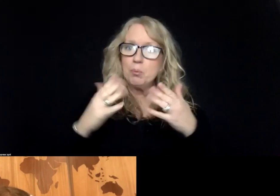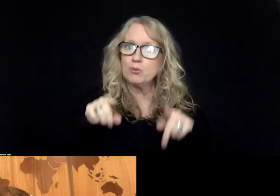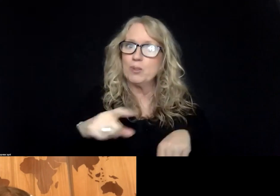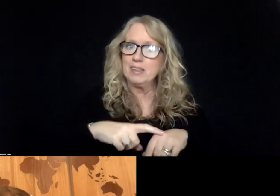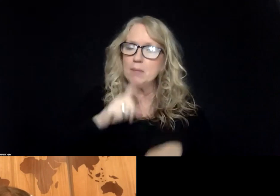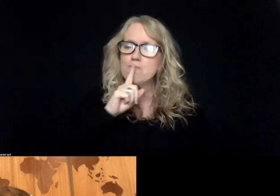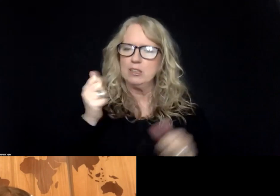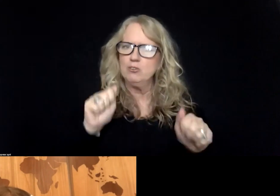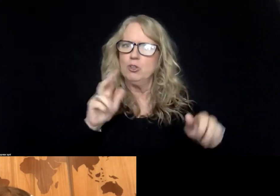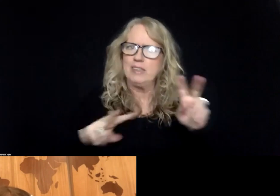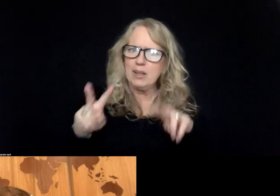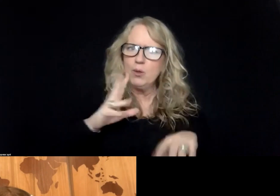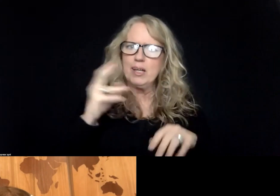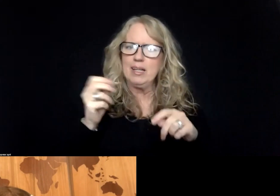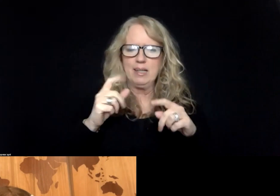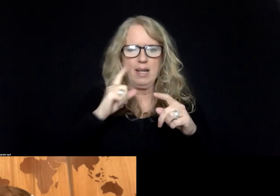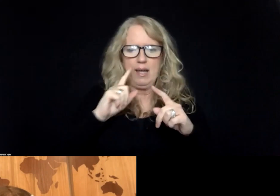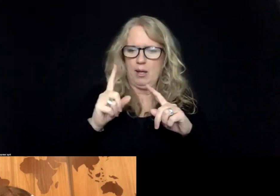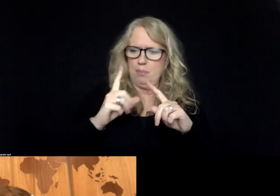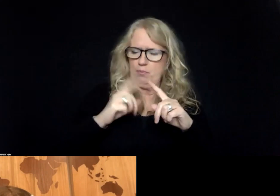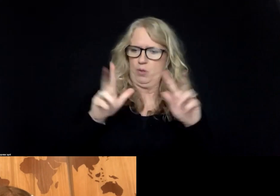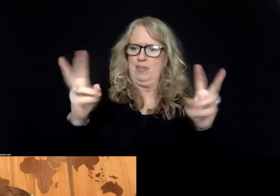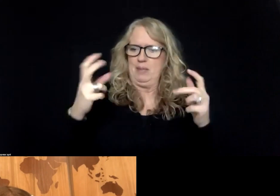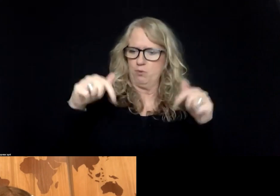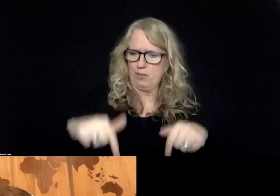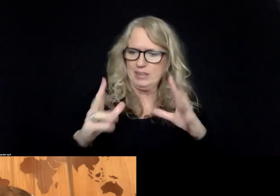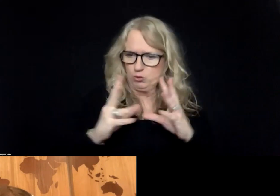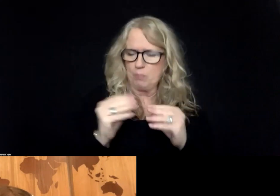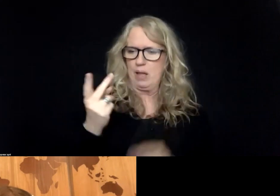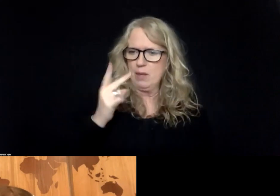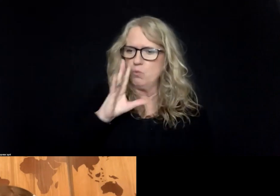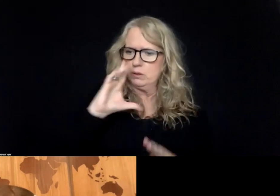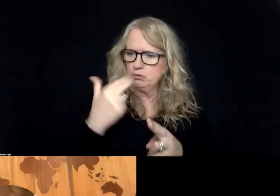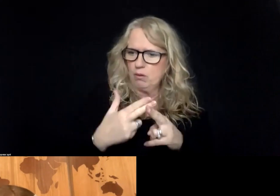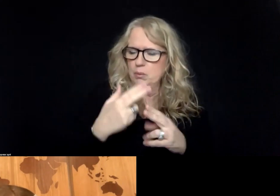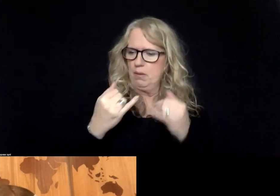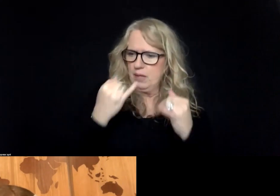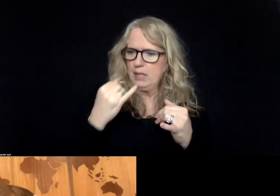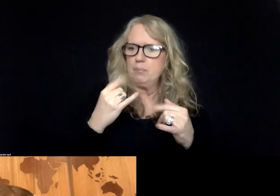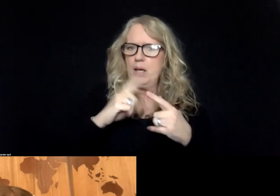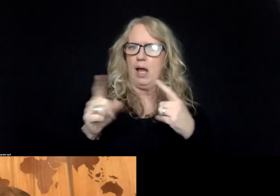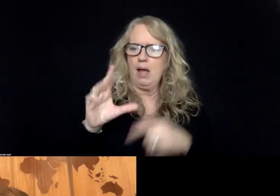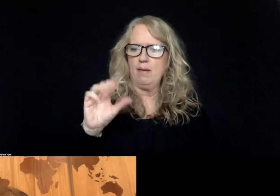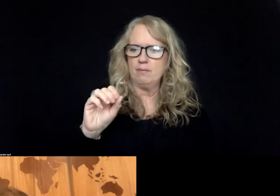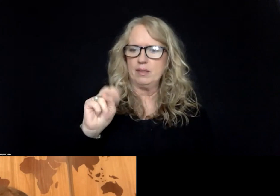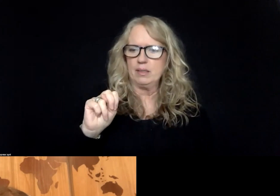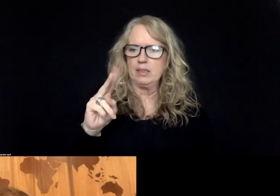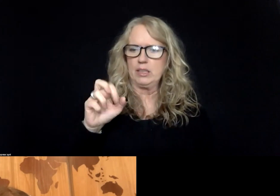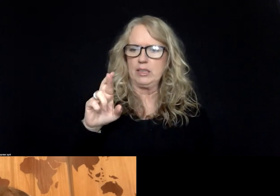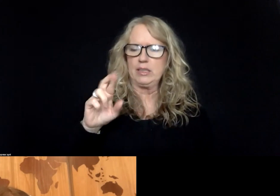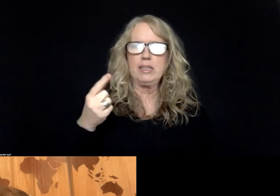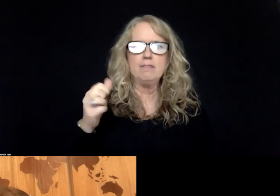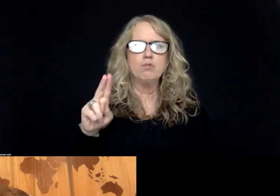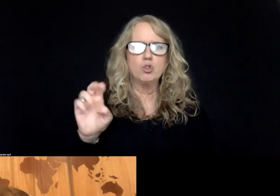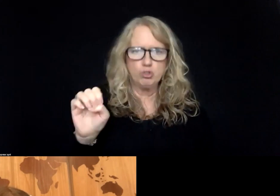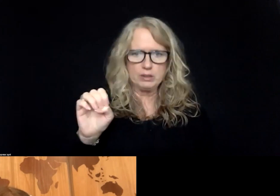should take a look at this as centering the theme of this conference, which we ended up talking about the idea of convergence. And the theme we eventually landed